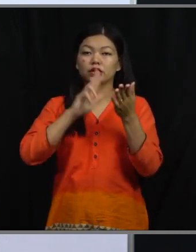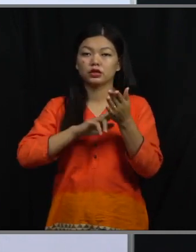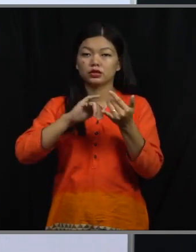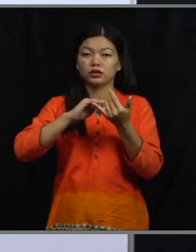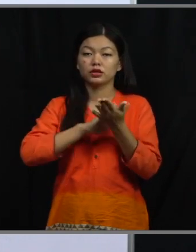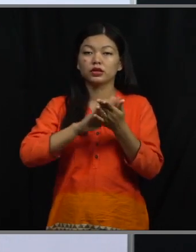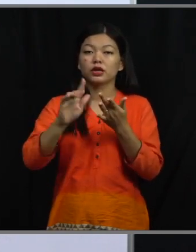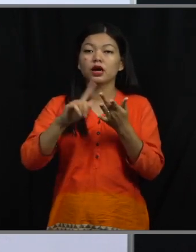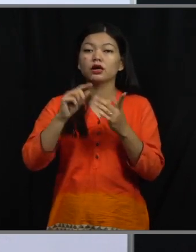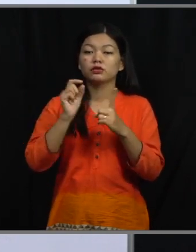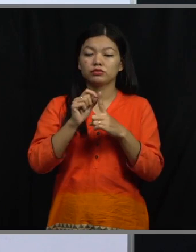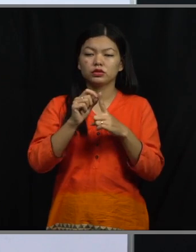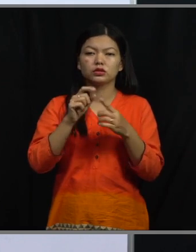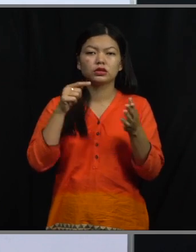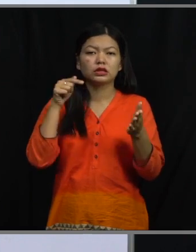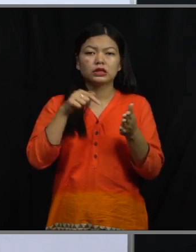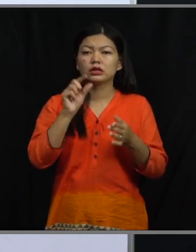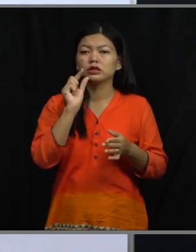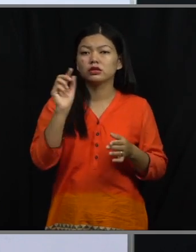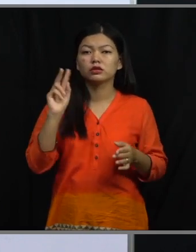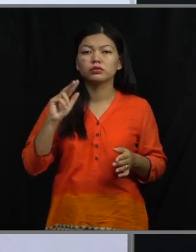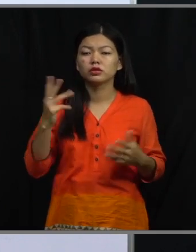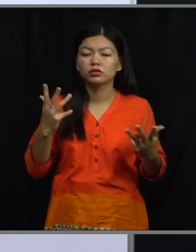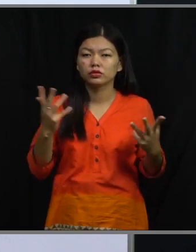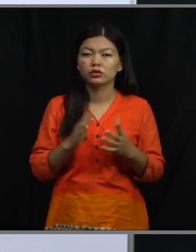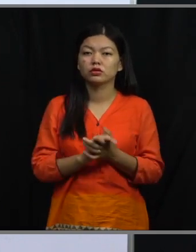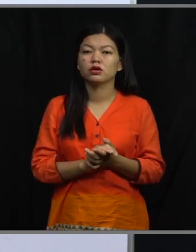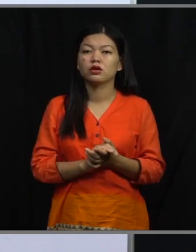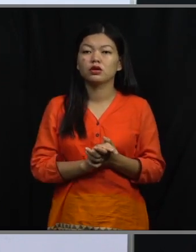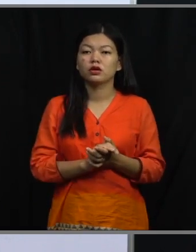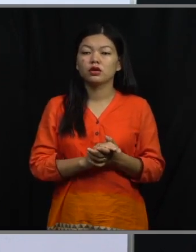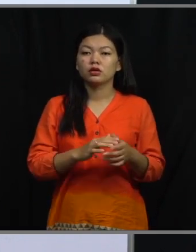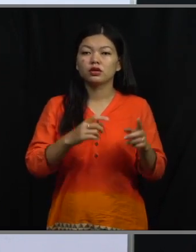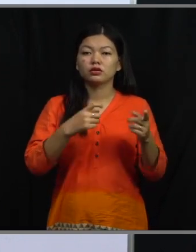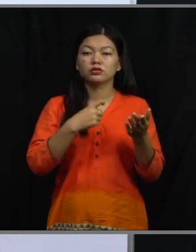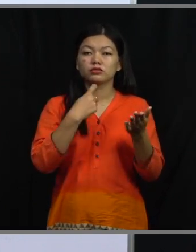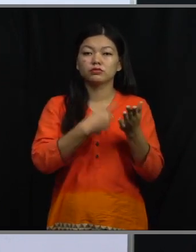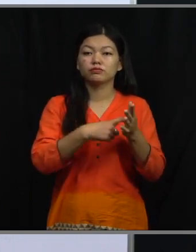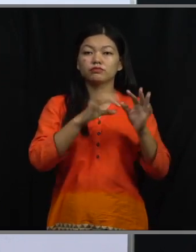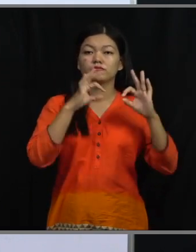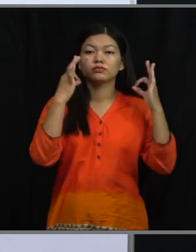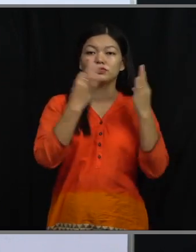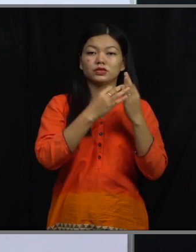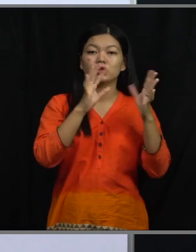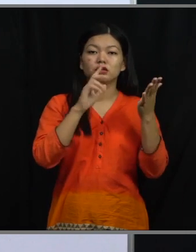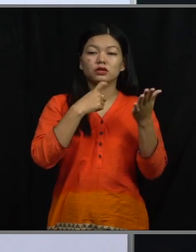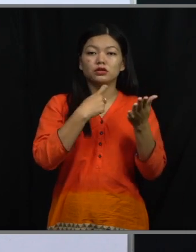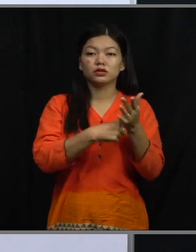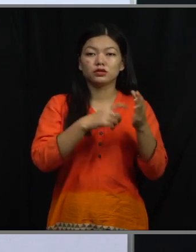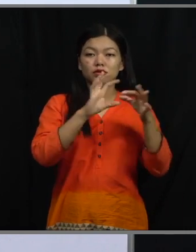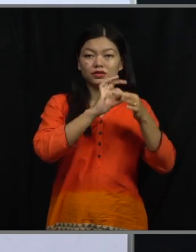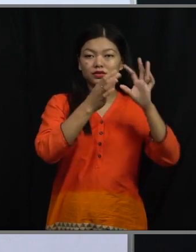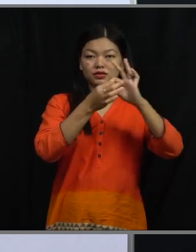of what, okay? It means the social relationship based on, blood relationship,